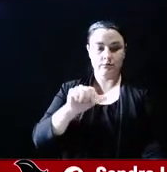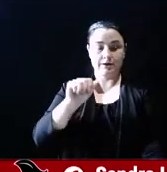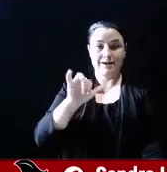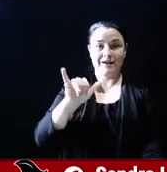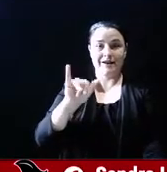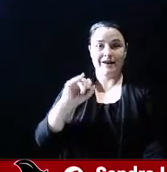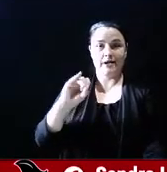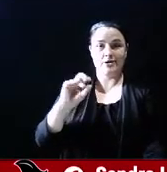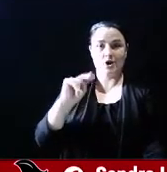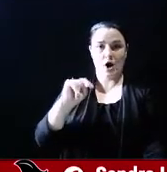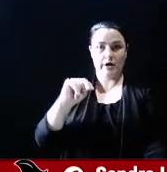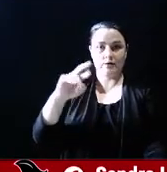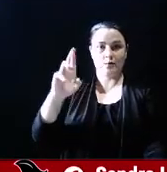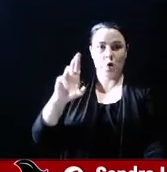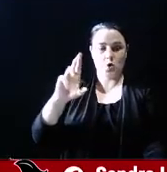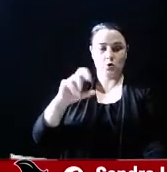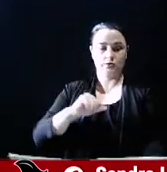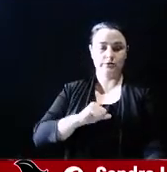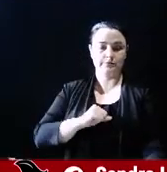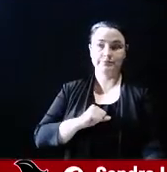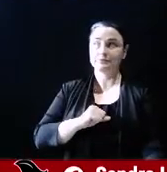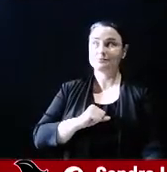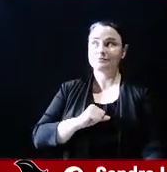Ayan Patton Rhodes.